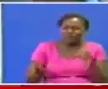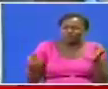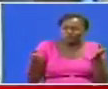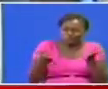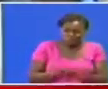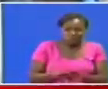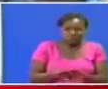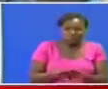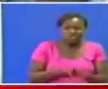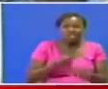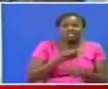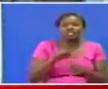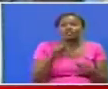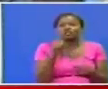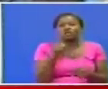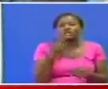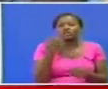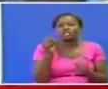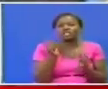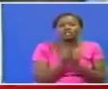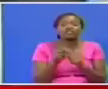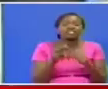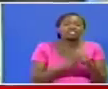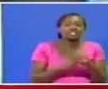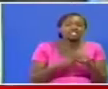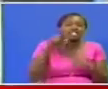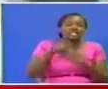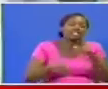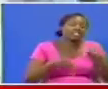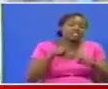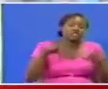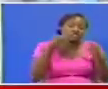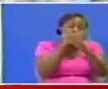on round one of the 2017 presidential poll.